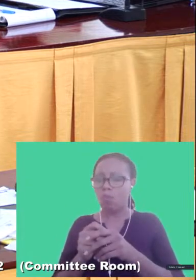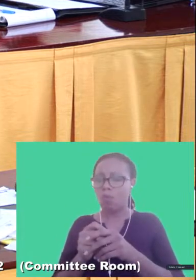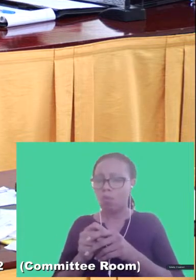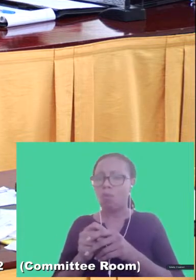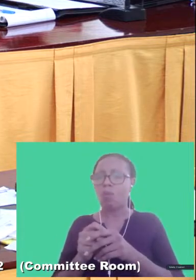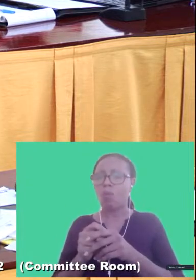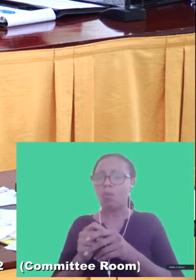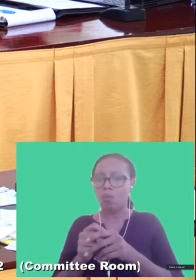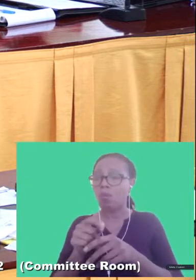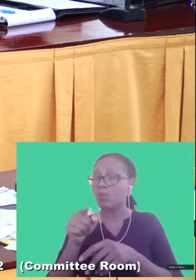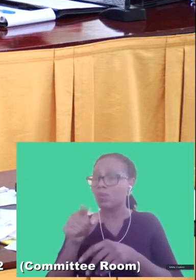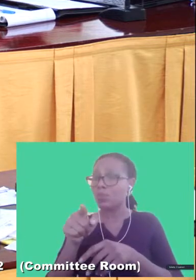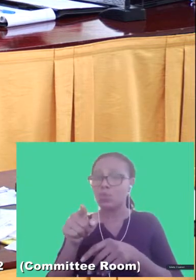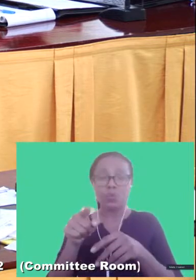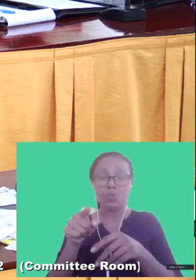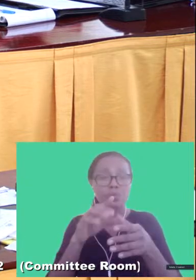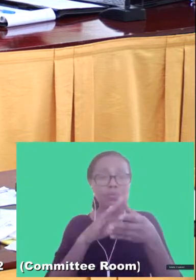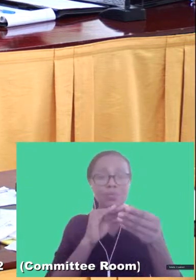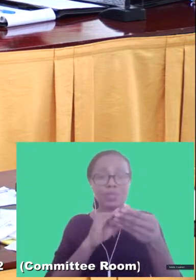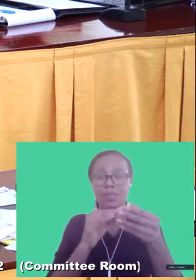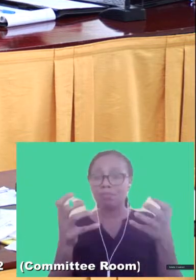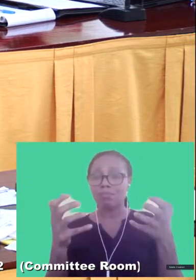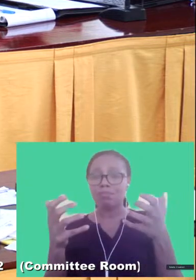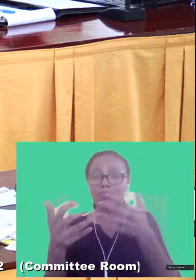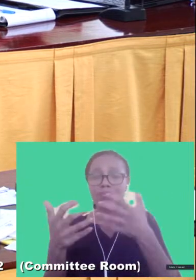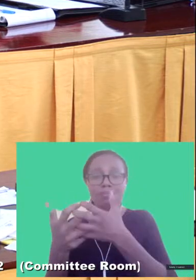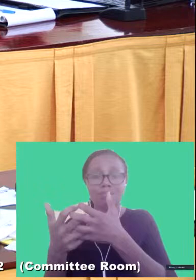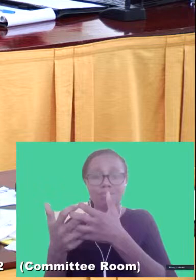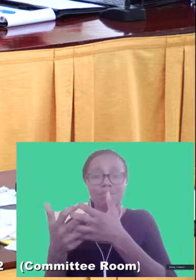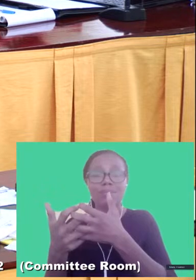we also have to make sure we create the opportunities as well.